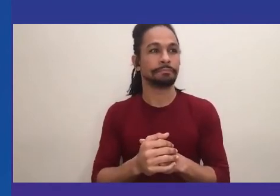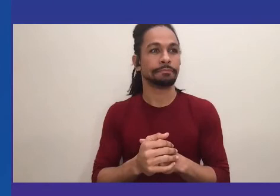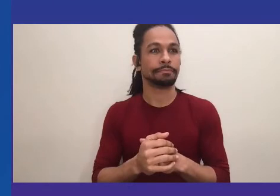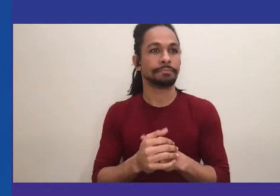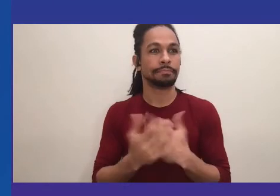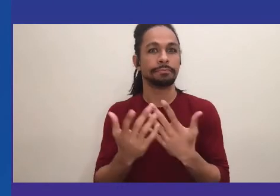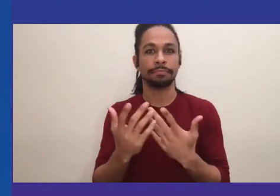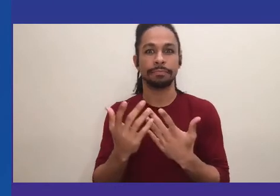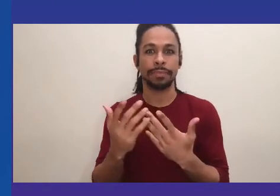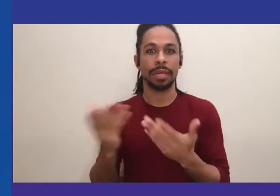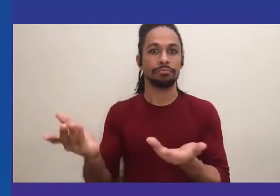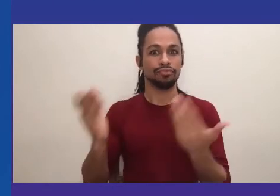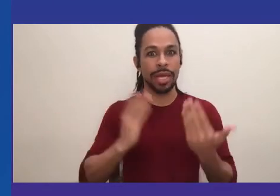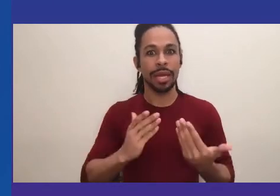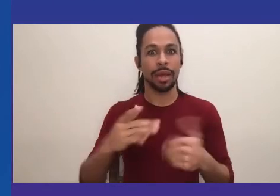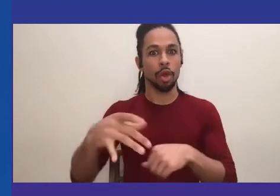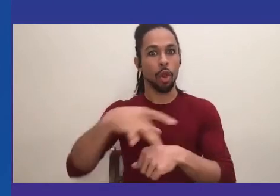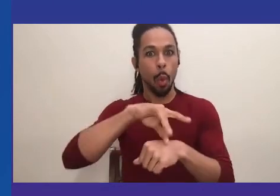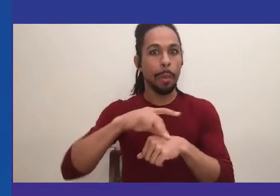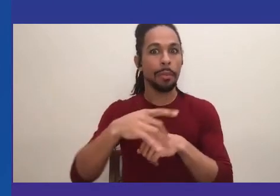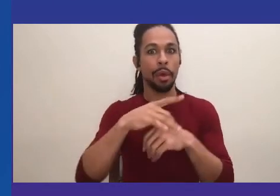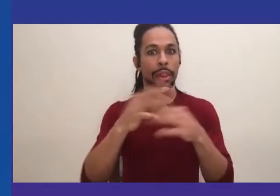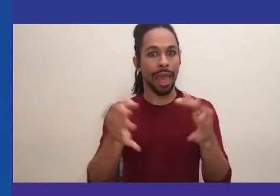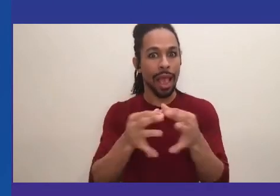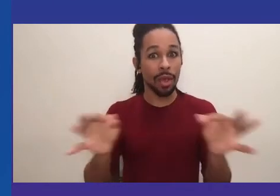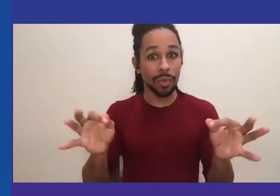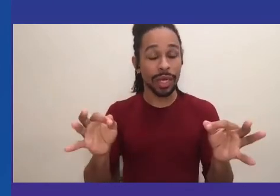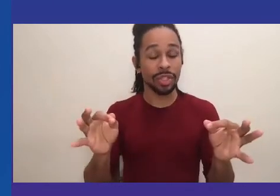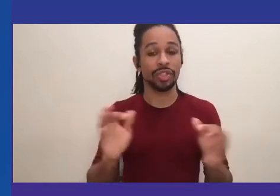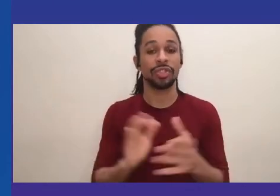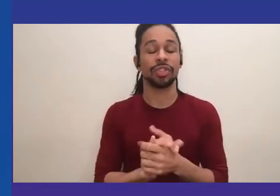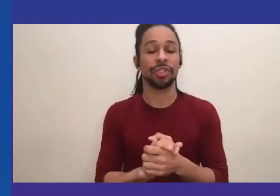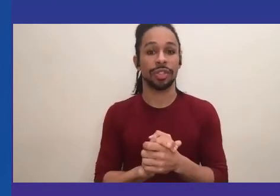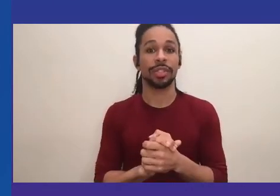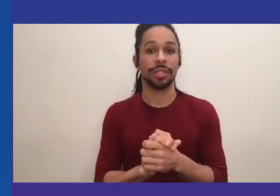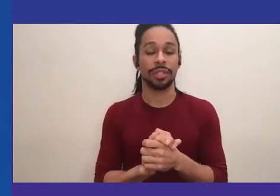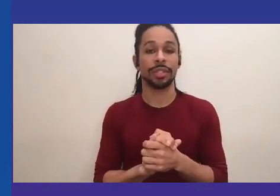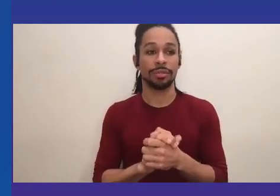global language where ethnicity,